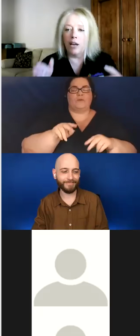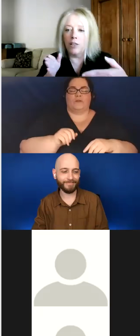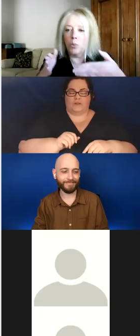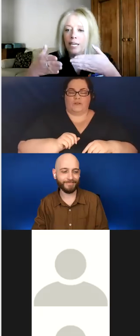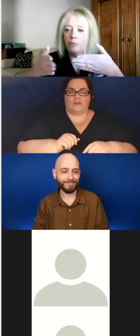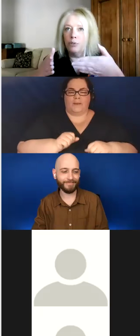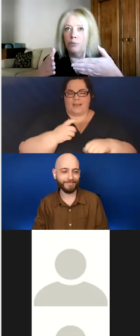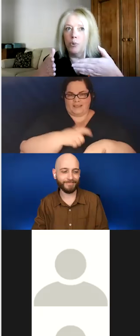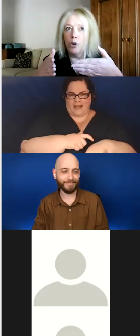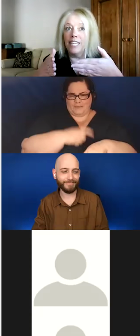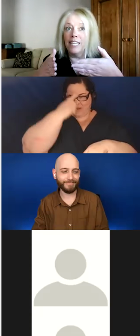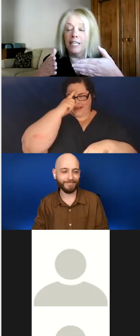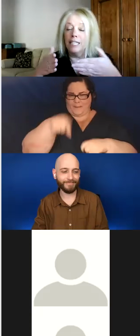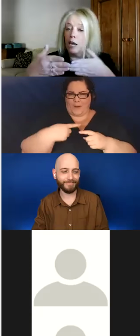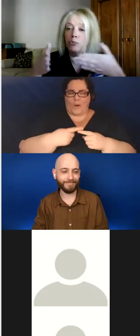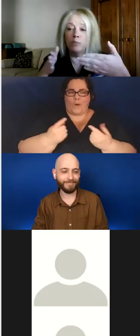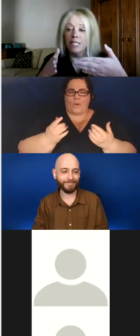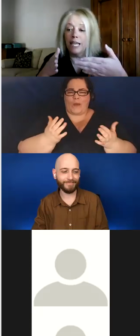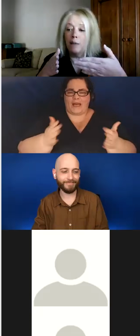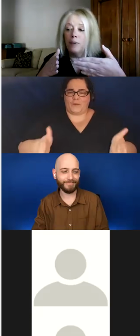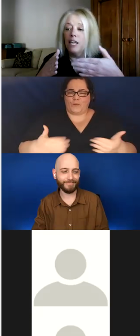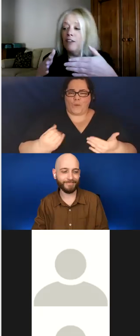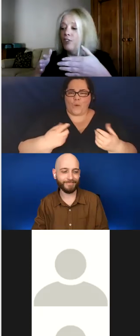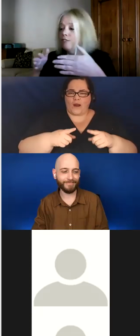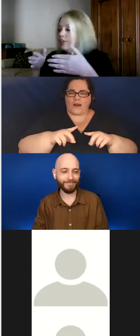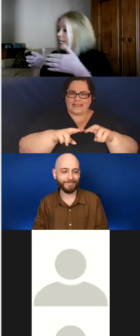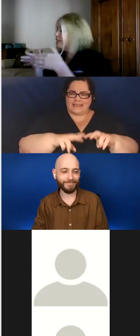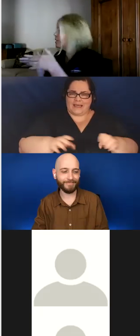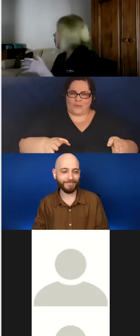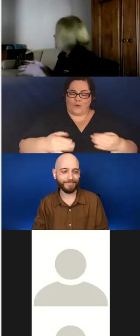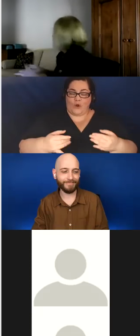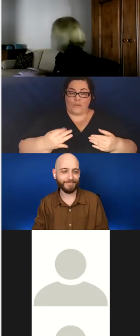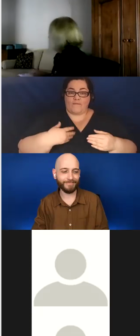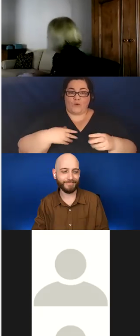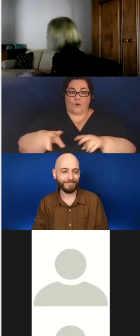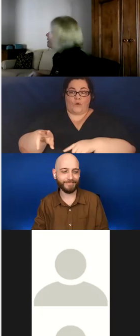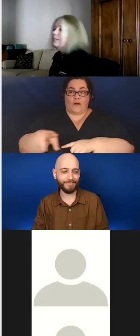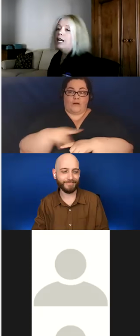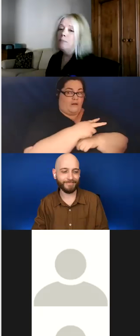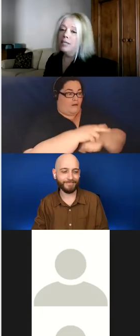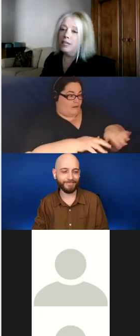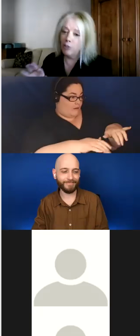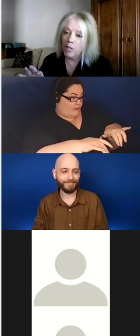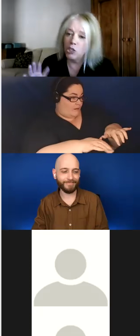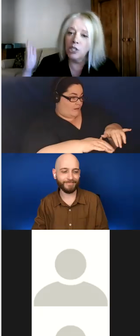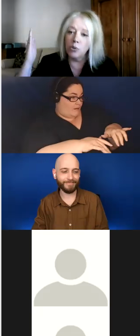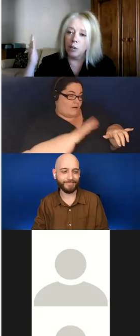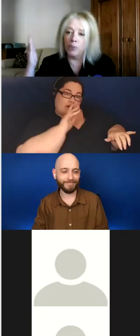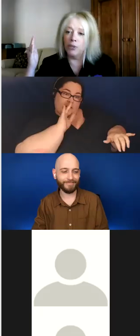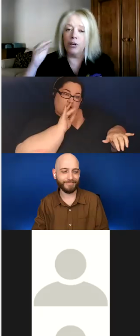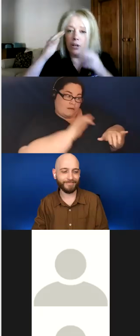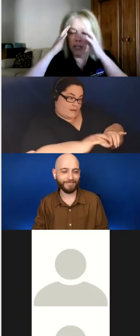think about how the waiting room or the exam room is set up, if you're faced this way, typing information